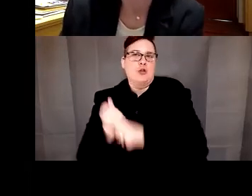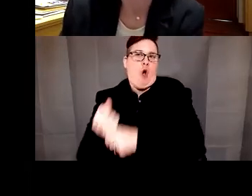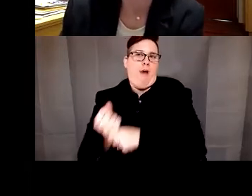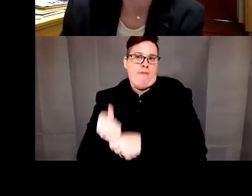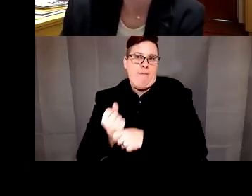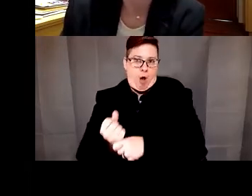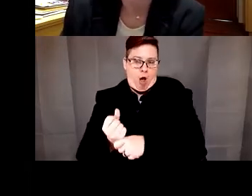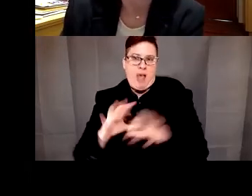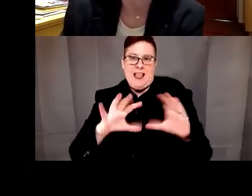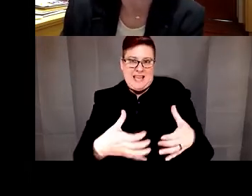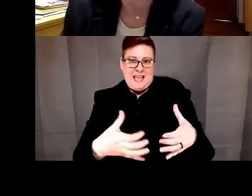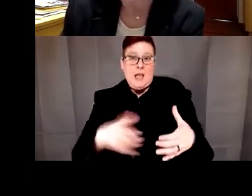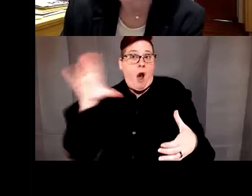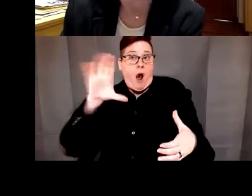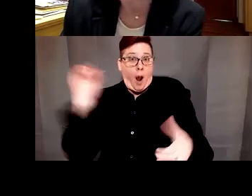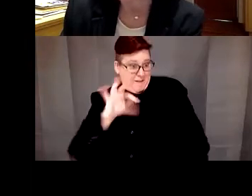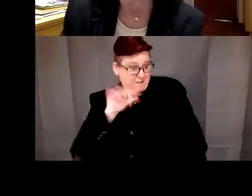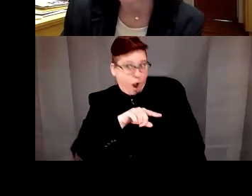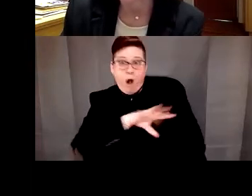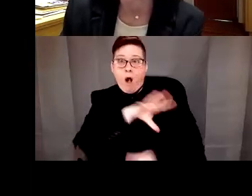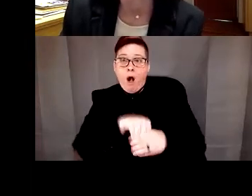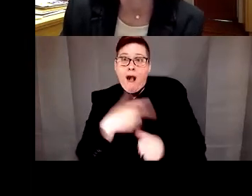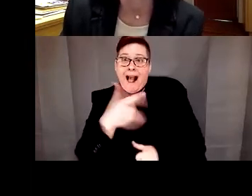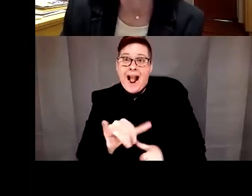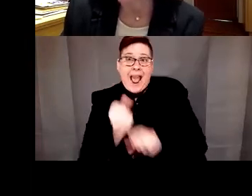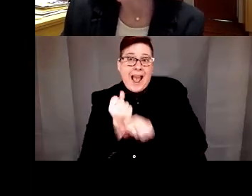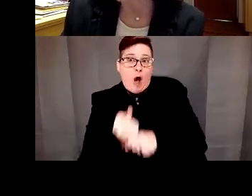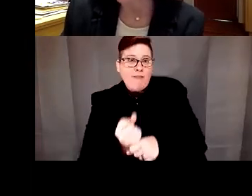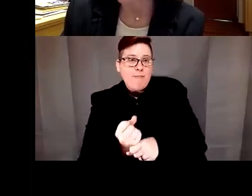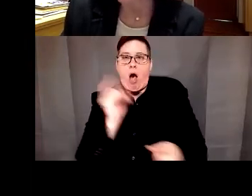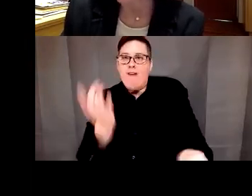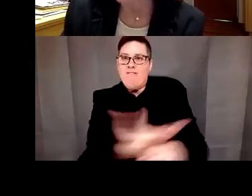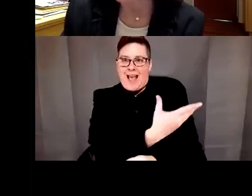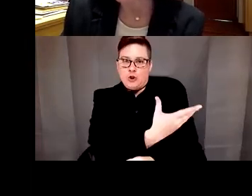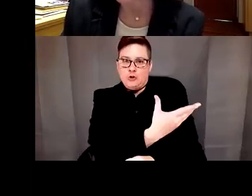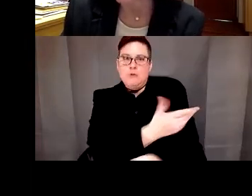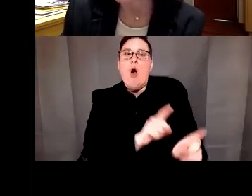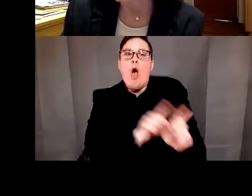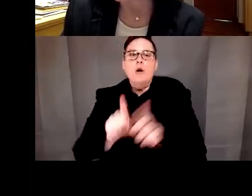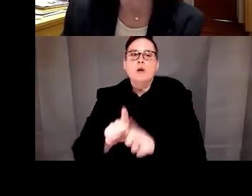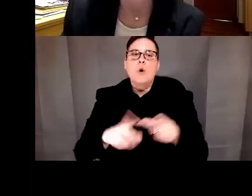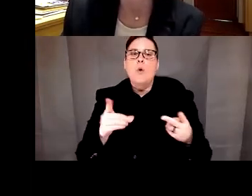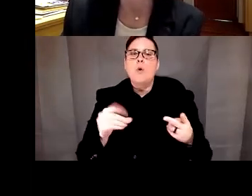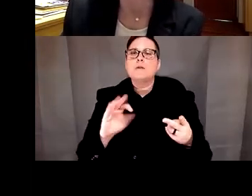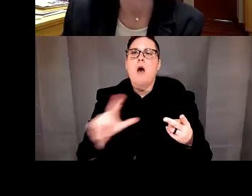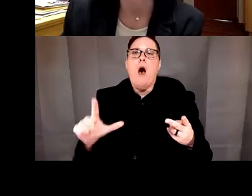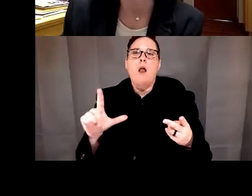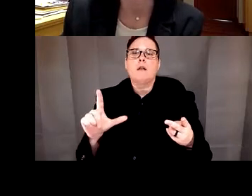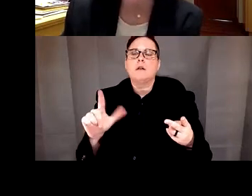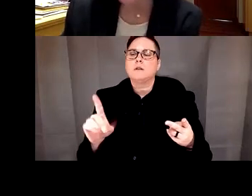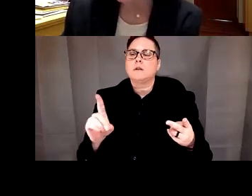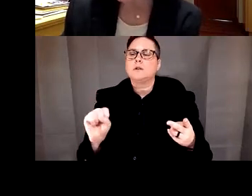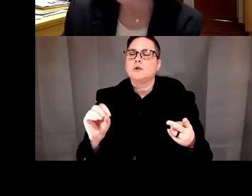the employer found out about it, he was fired. There was also the case of Donald Sarda, who was fired after he